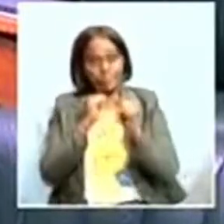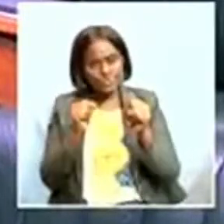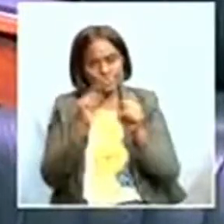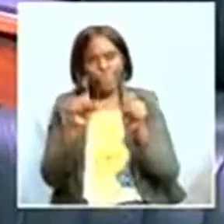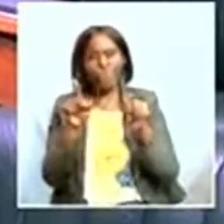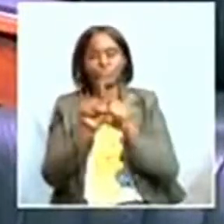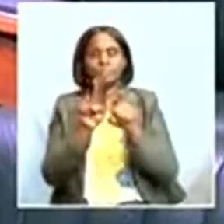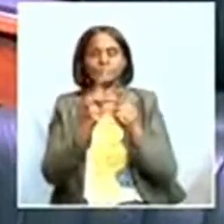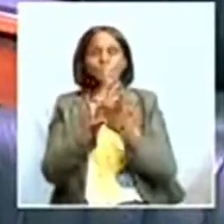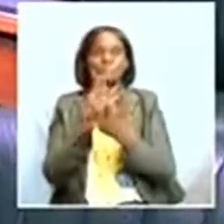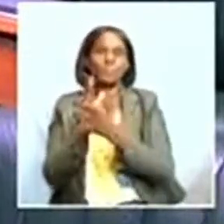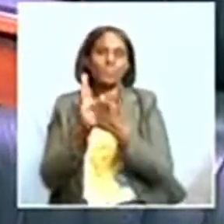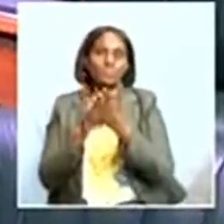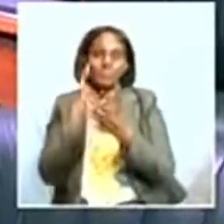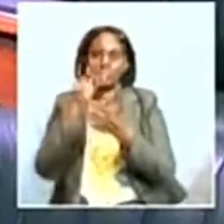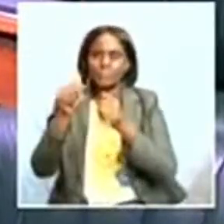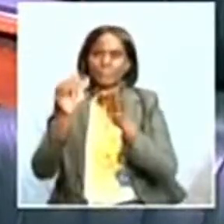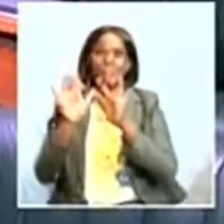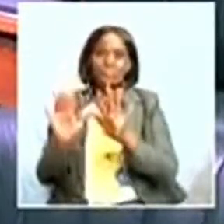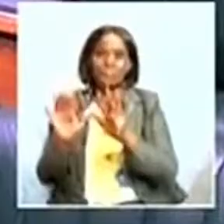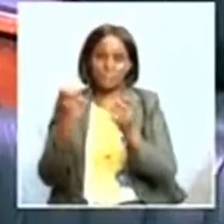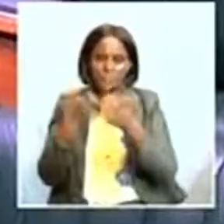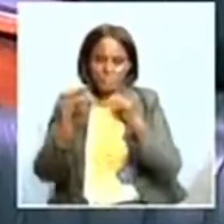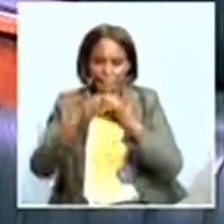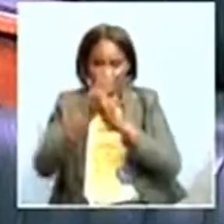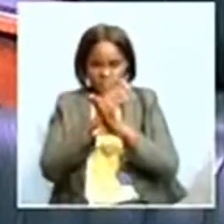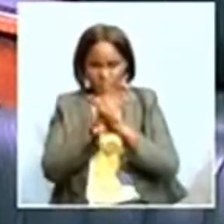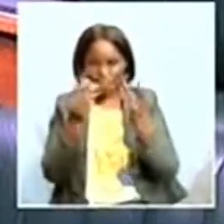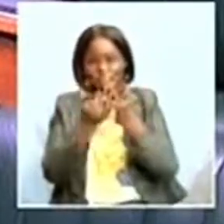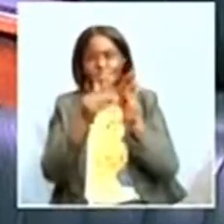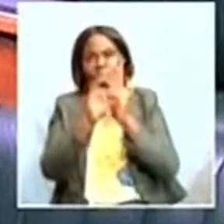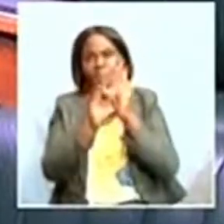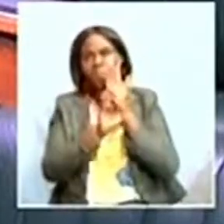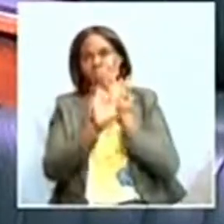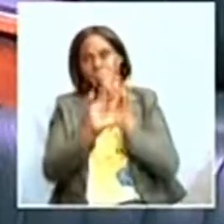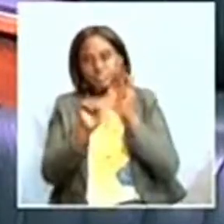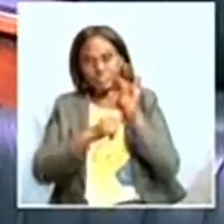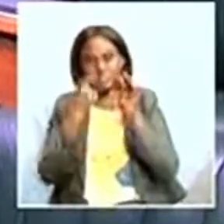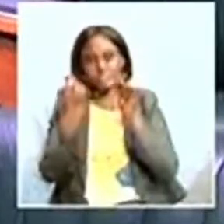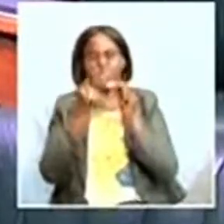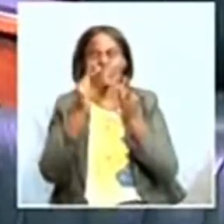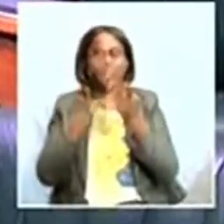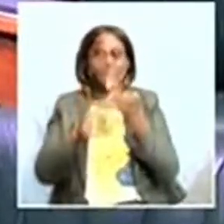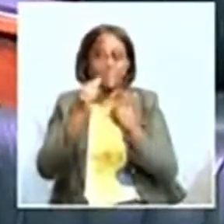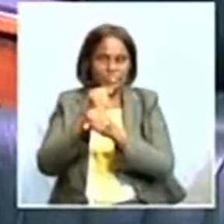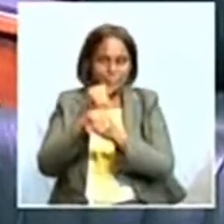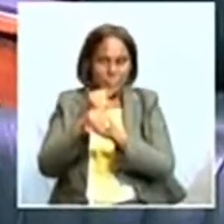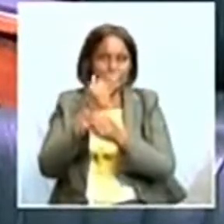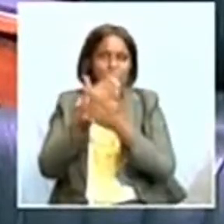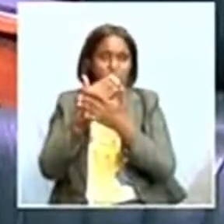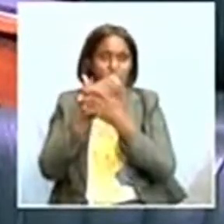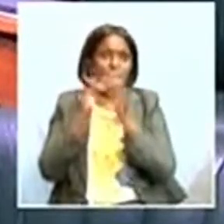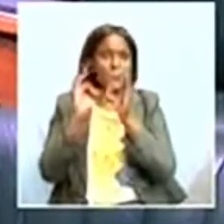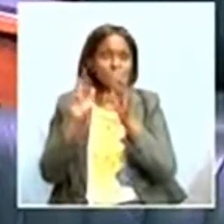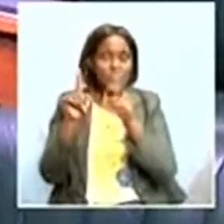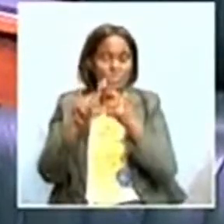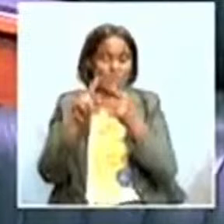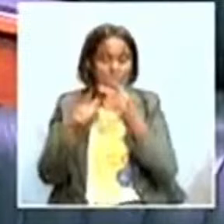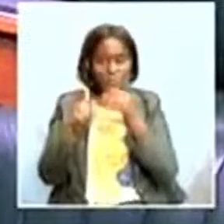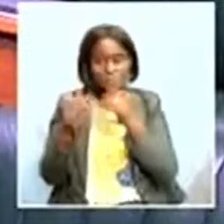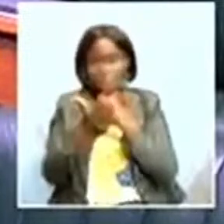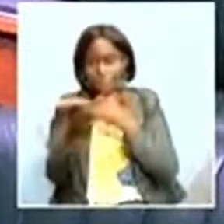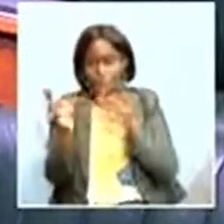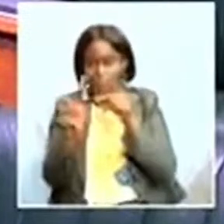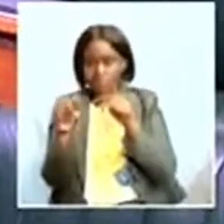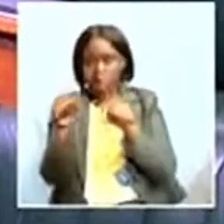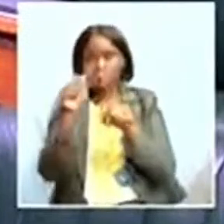these dropouts who existed even before this new curriculum? We support it, we know it's competence-based, but our people